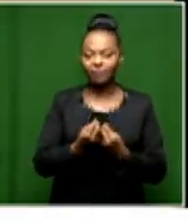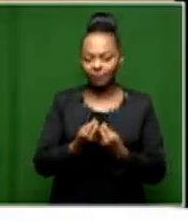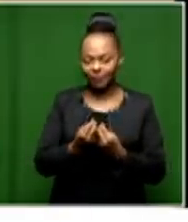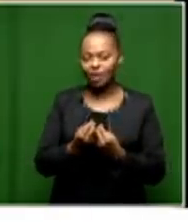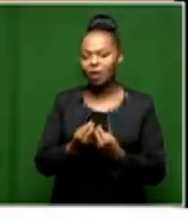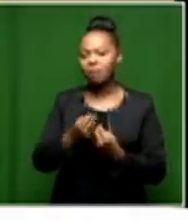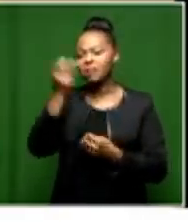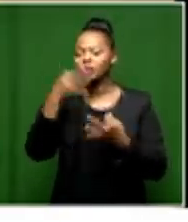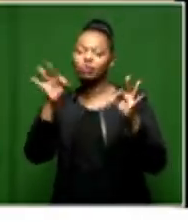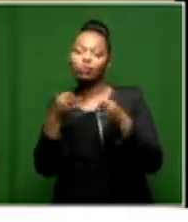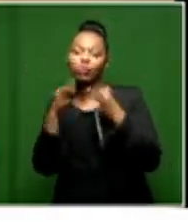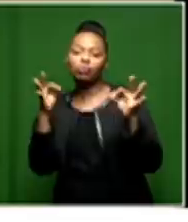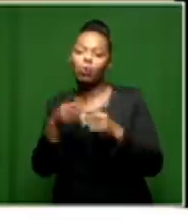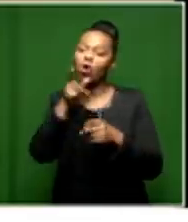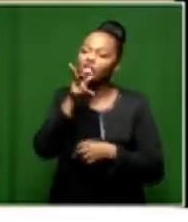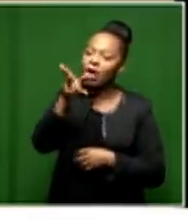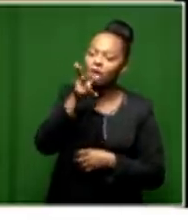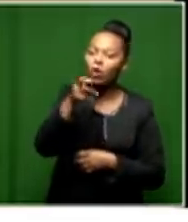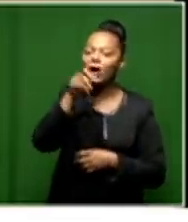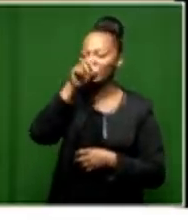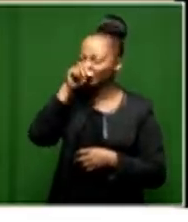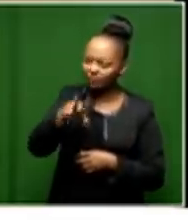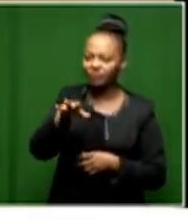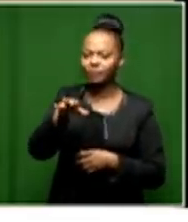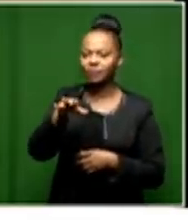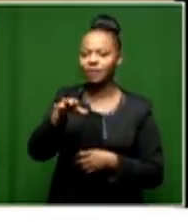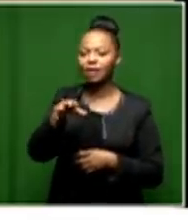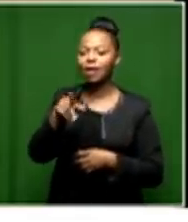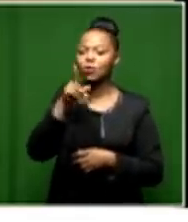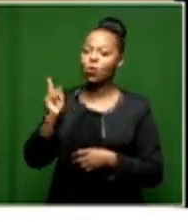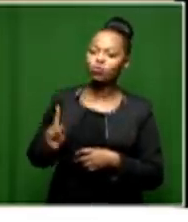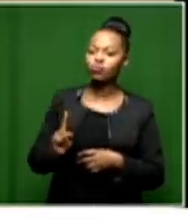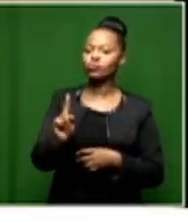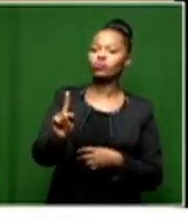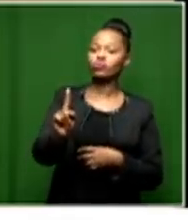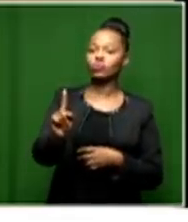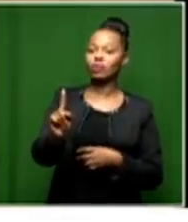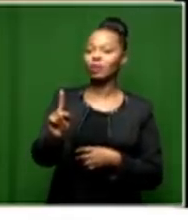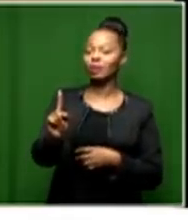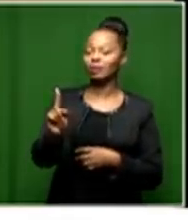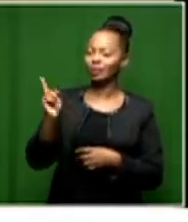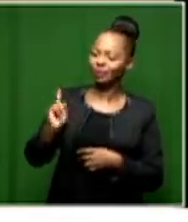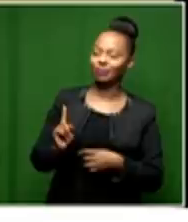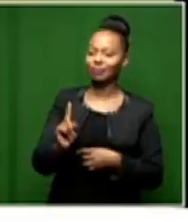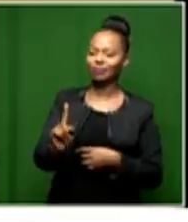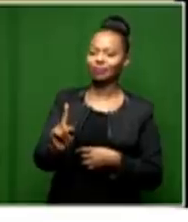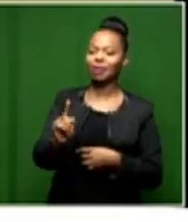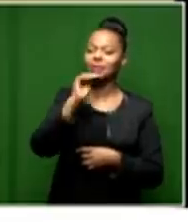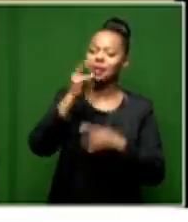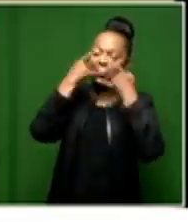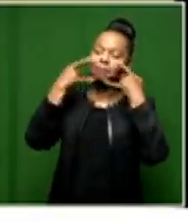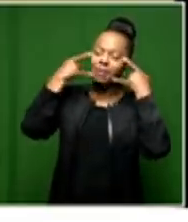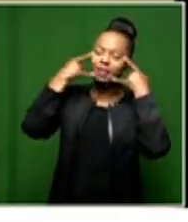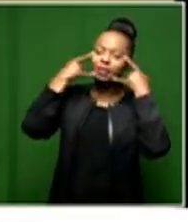or talking or singing or sneezing, and you walk past that. So we do know that a barrier is going to make a difference. A mask will make a difference.